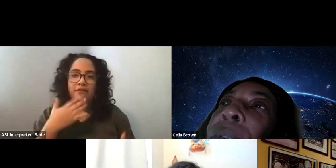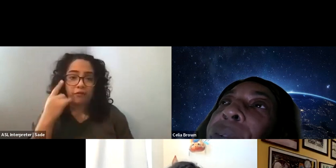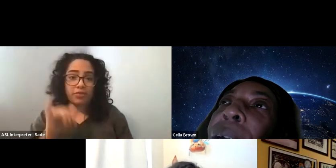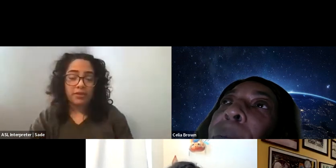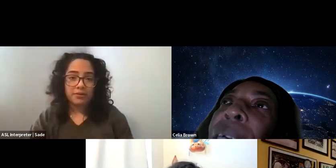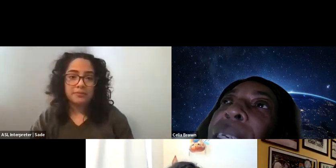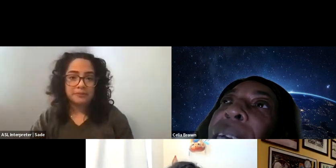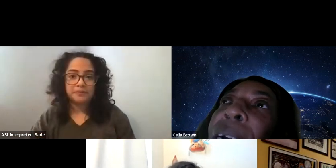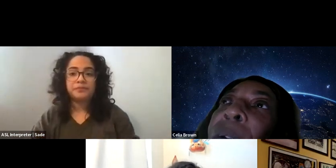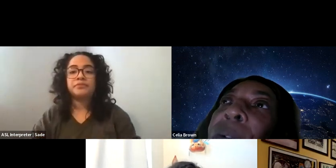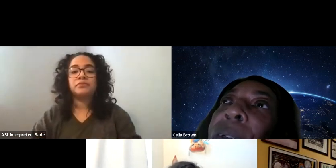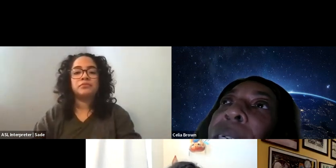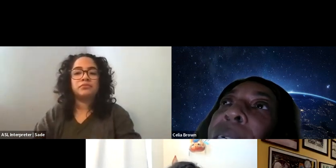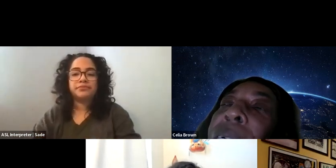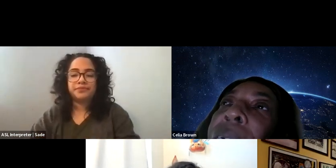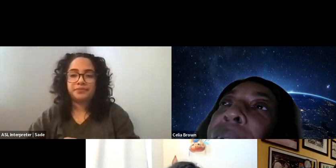I found myself,